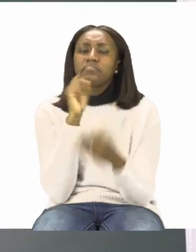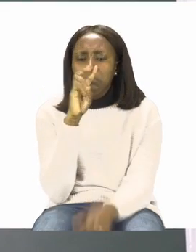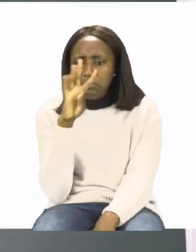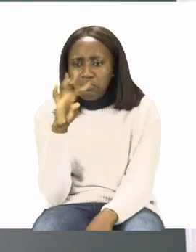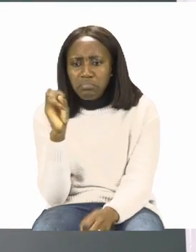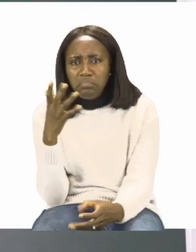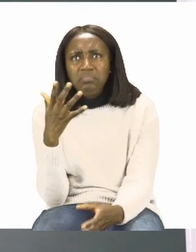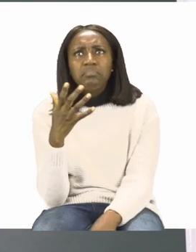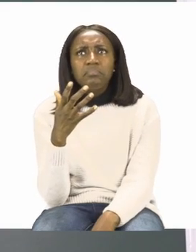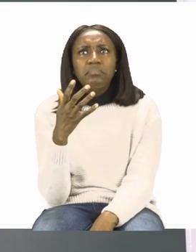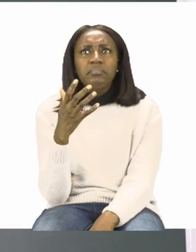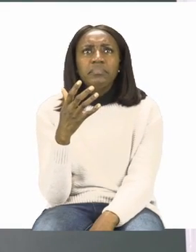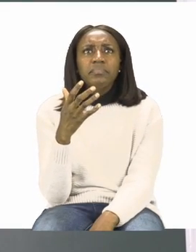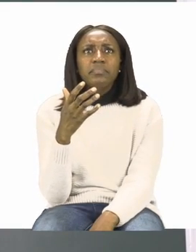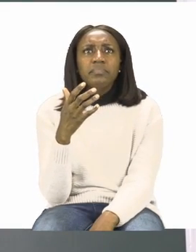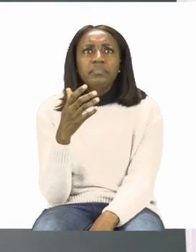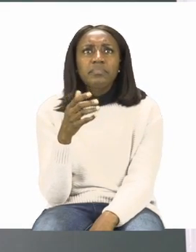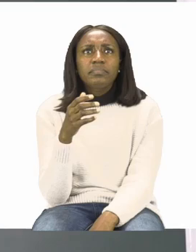and count.